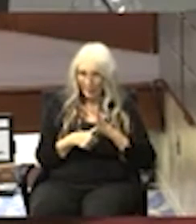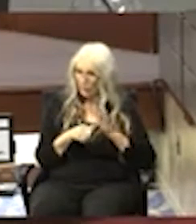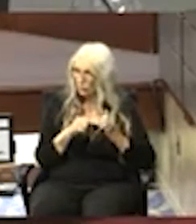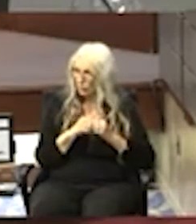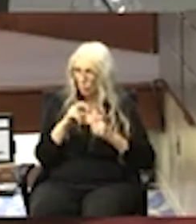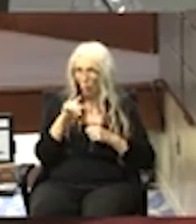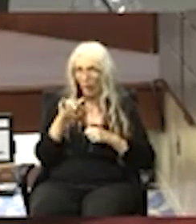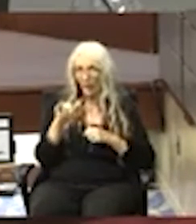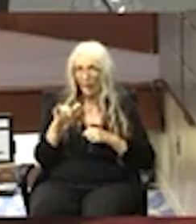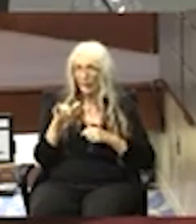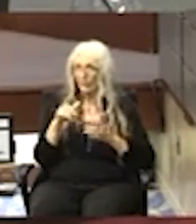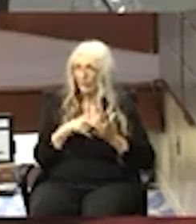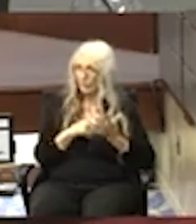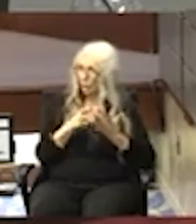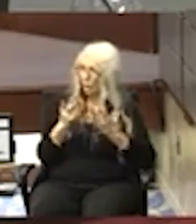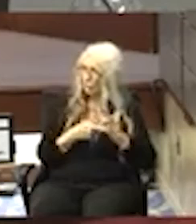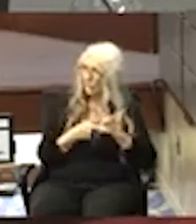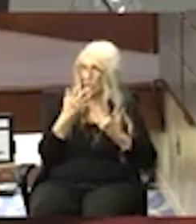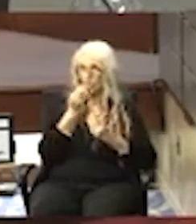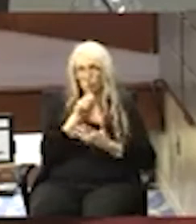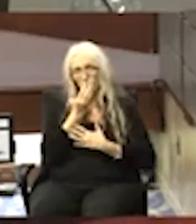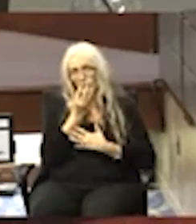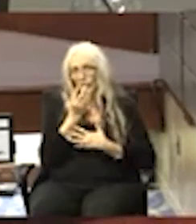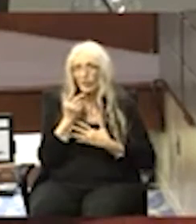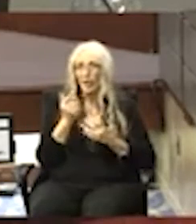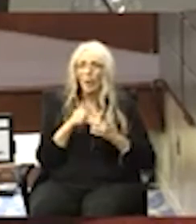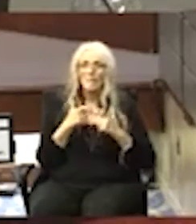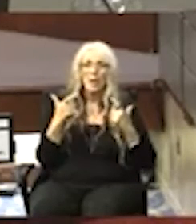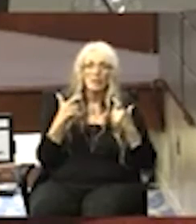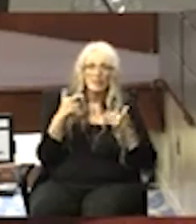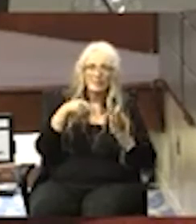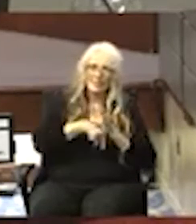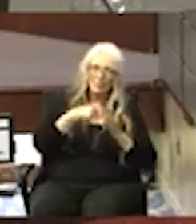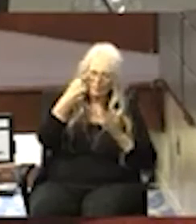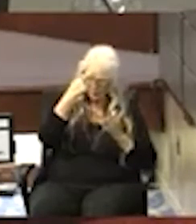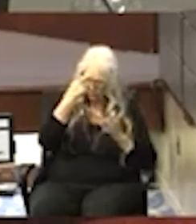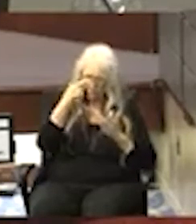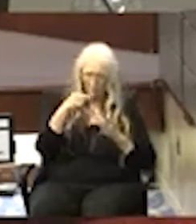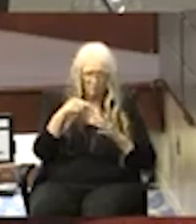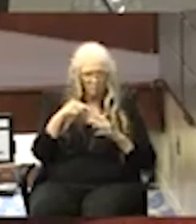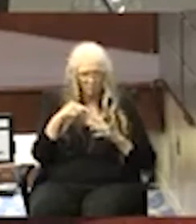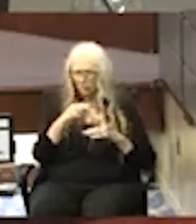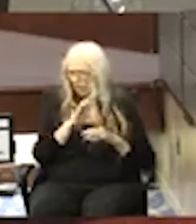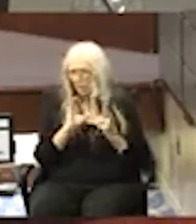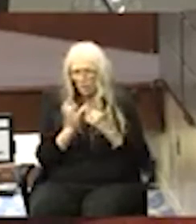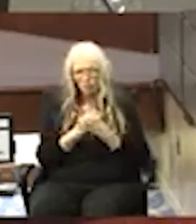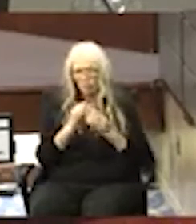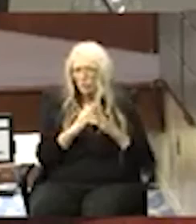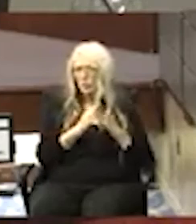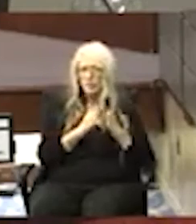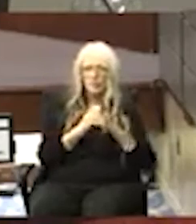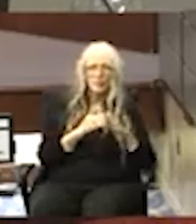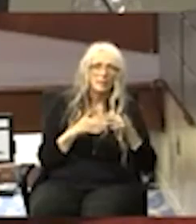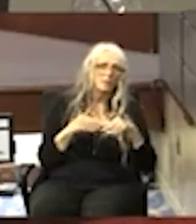this project and the beauty and really the thoughtfulness that we're going through in the history and the cultural and the community. It seems like you're hitting,